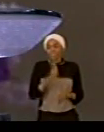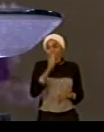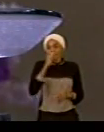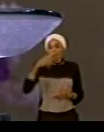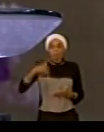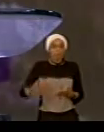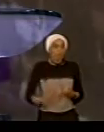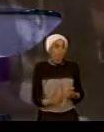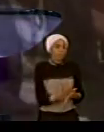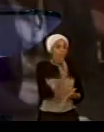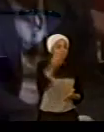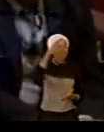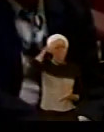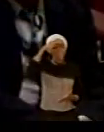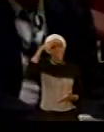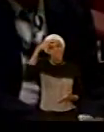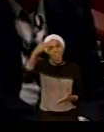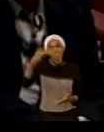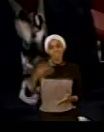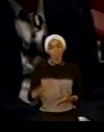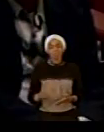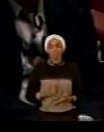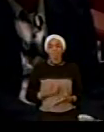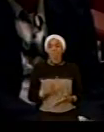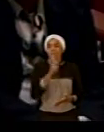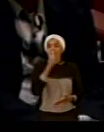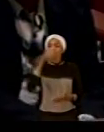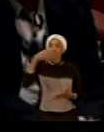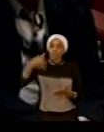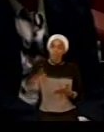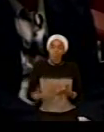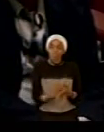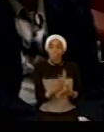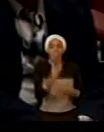creation, I'm a brand new man, I'm a brand new man.